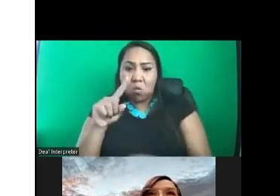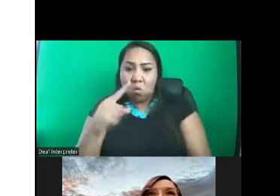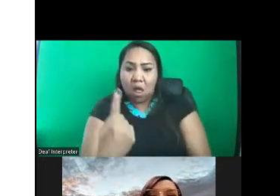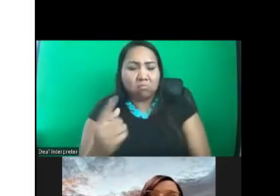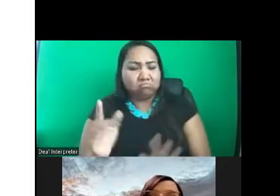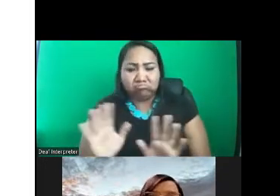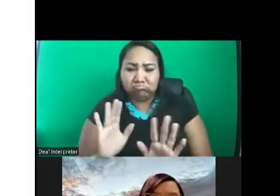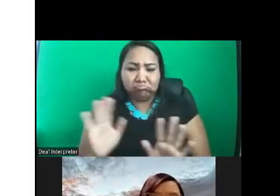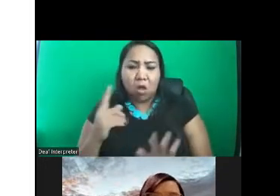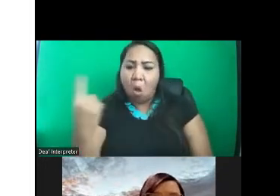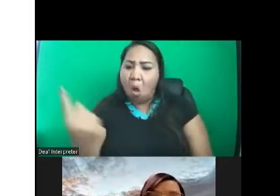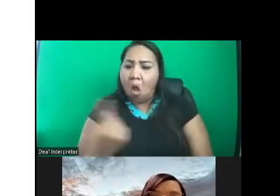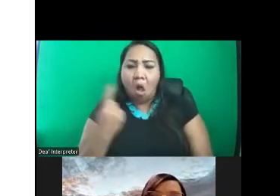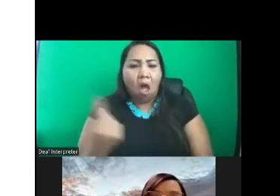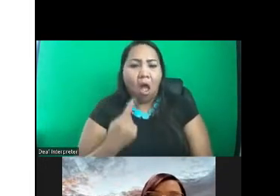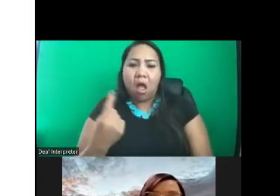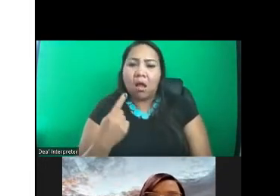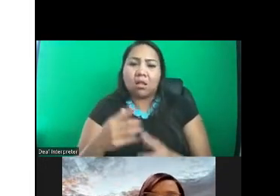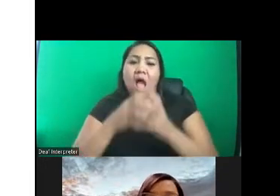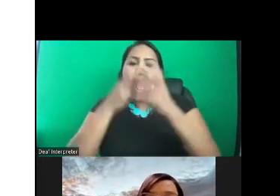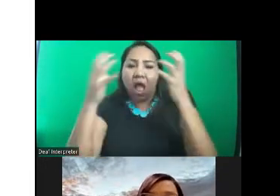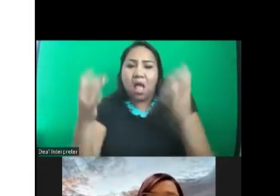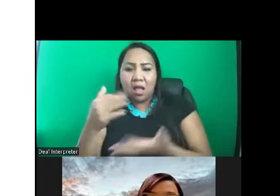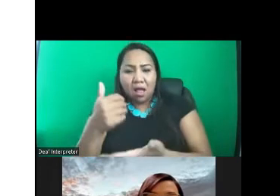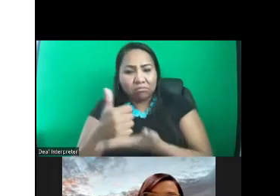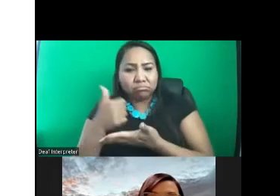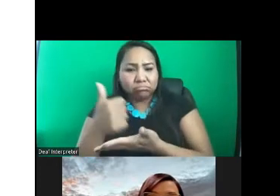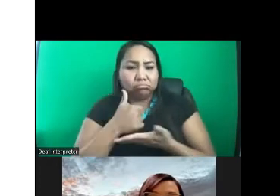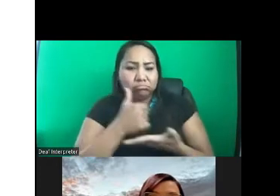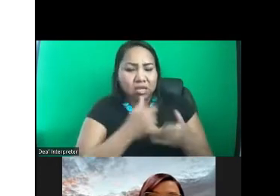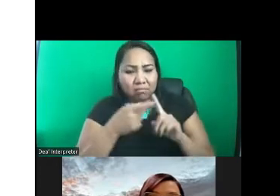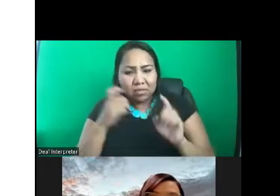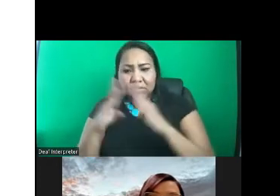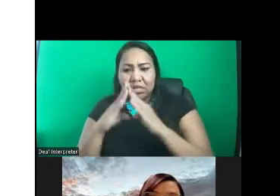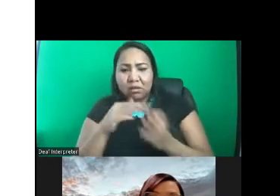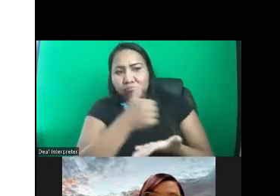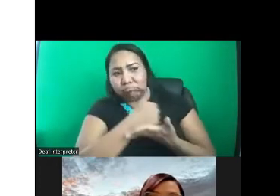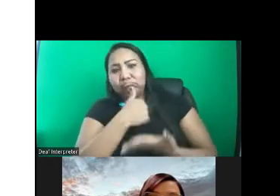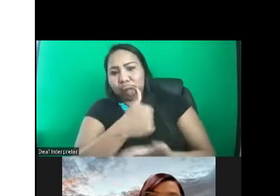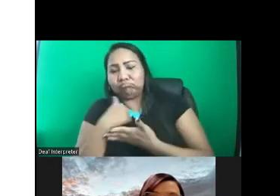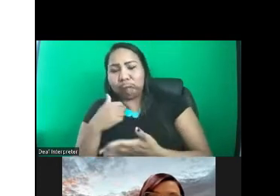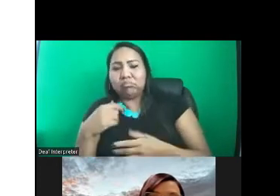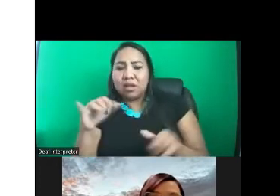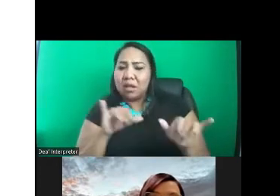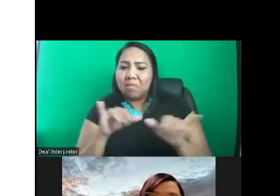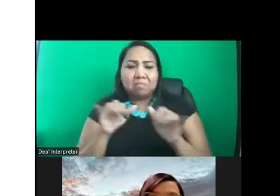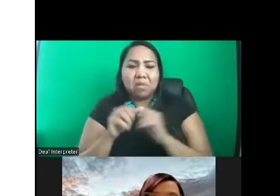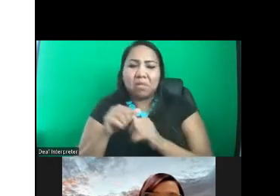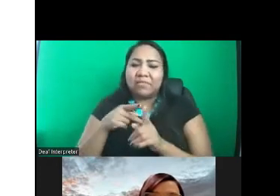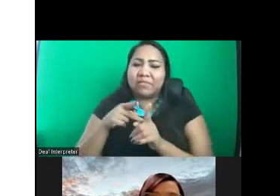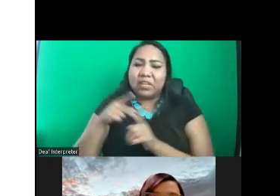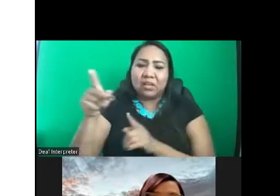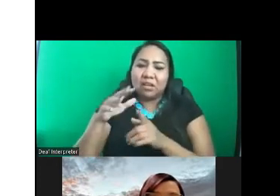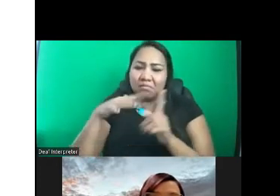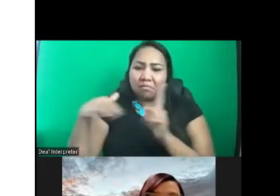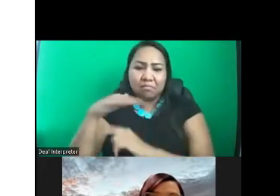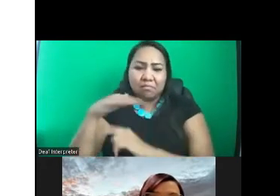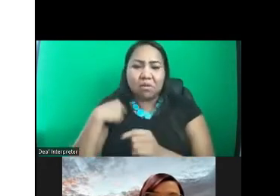just enormous amounts of help. And that same practice goes to the professional environment. I've noticed since I've been here at